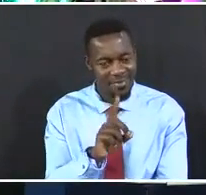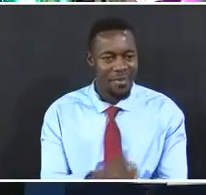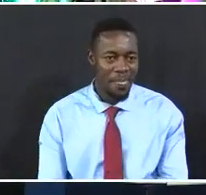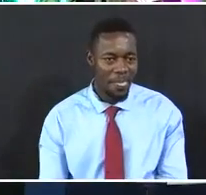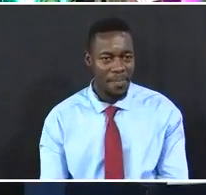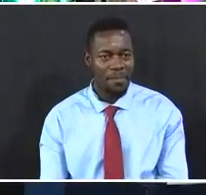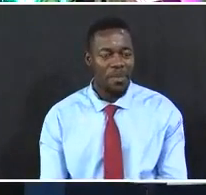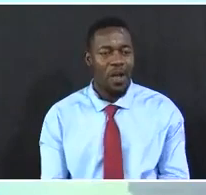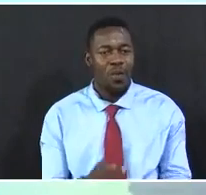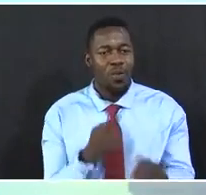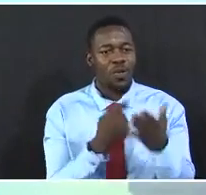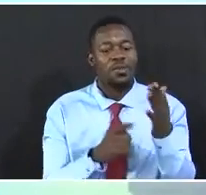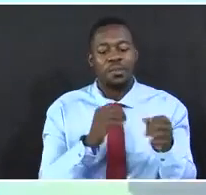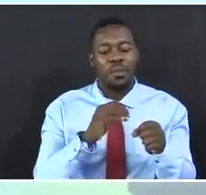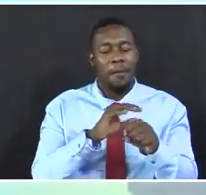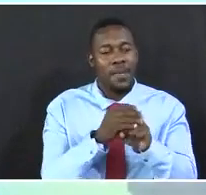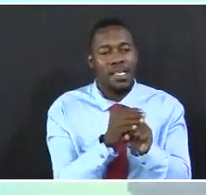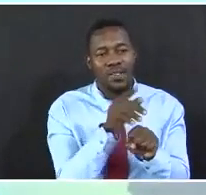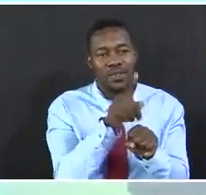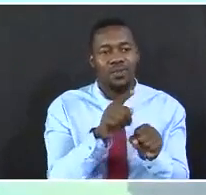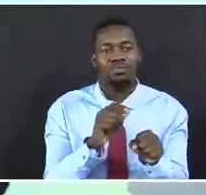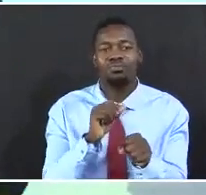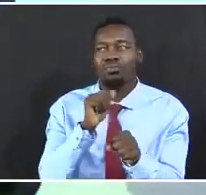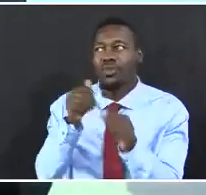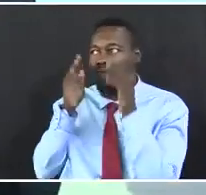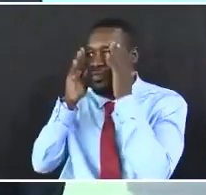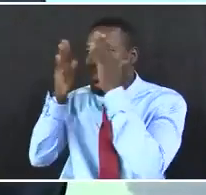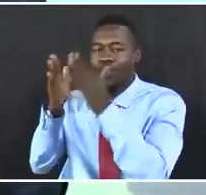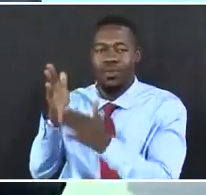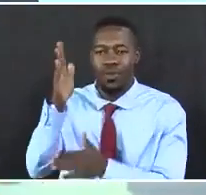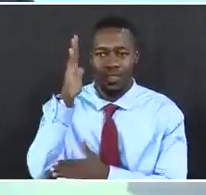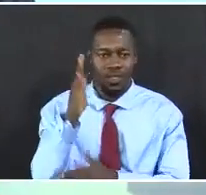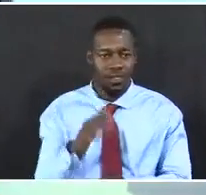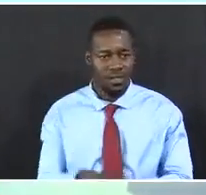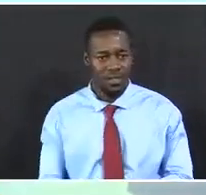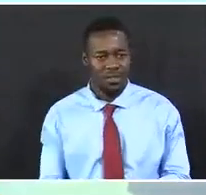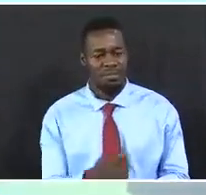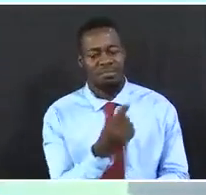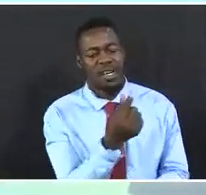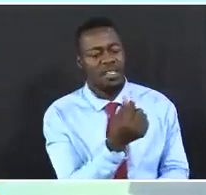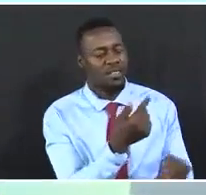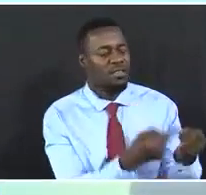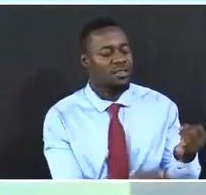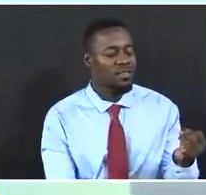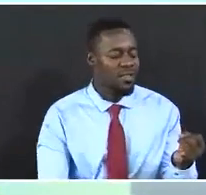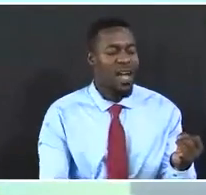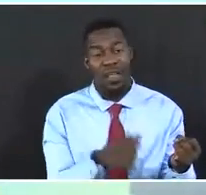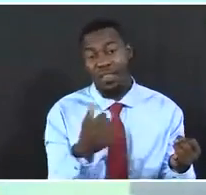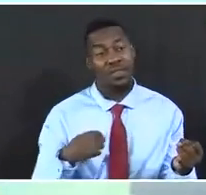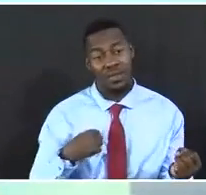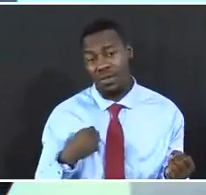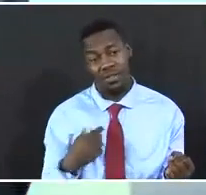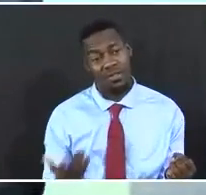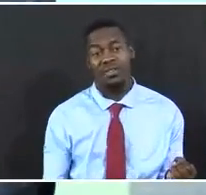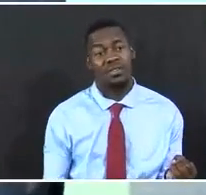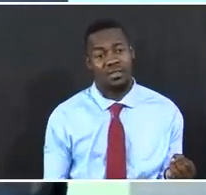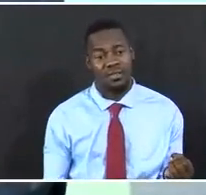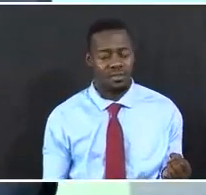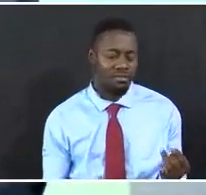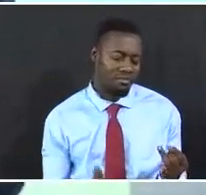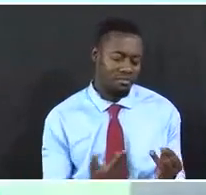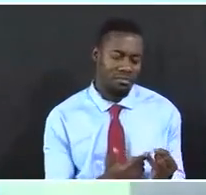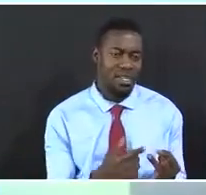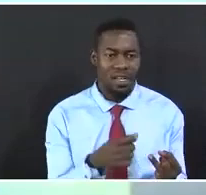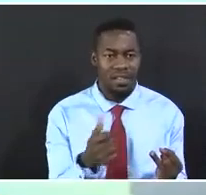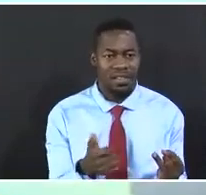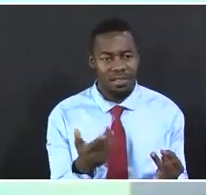Money, pesa, material things can be an idol depending on where